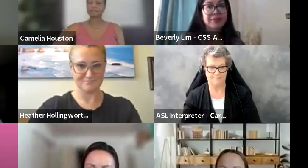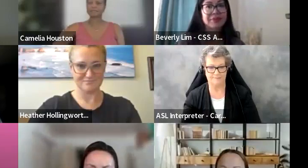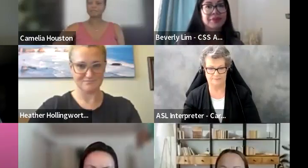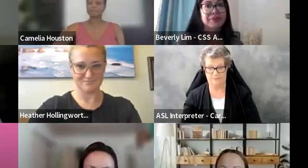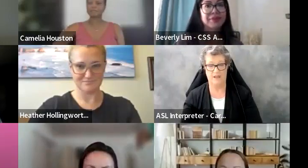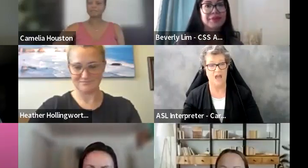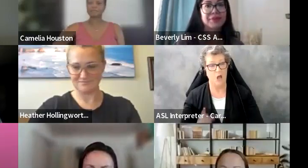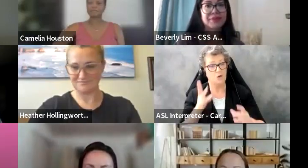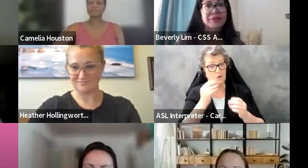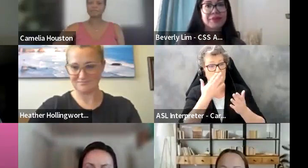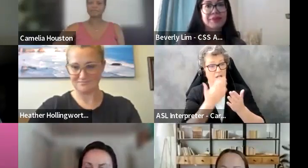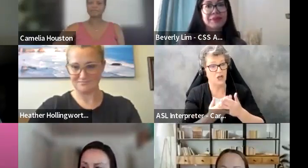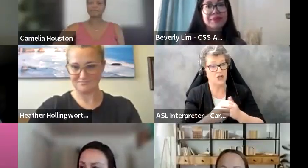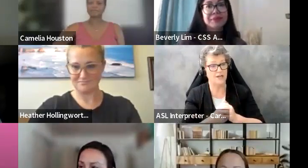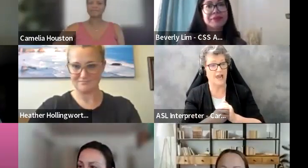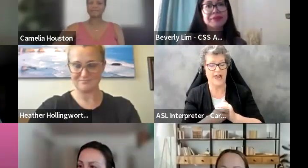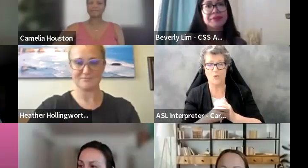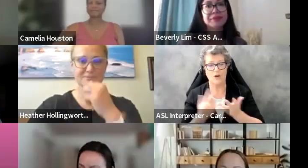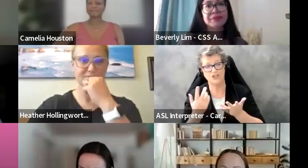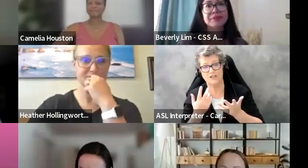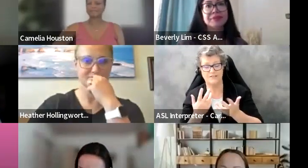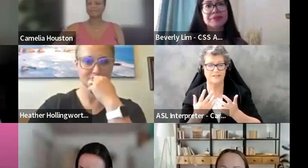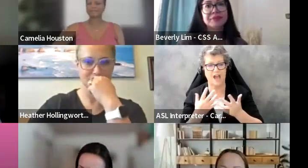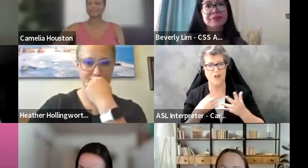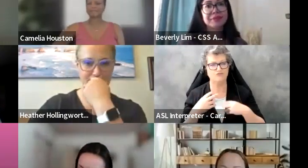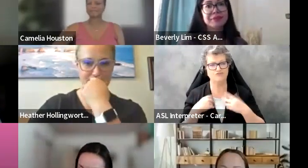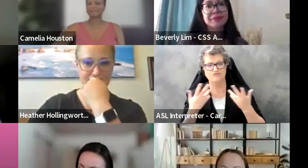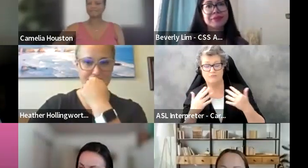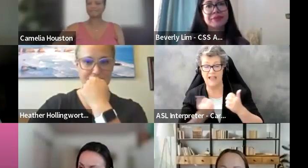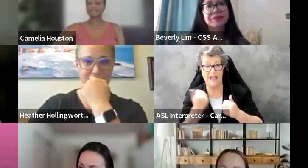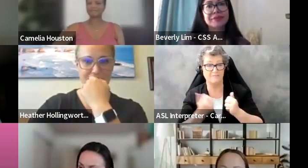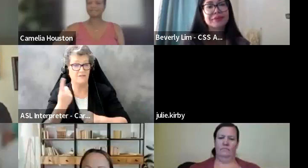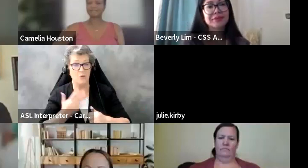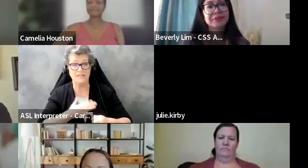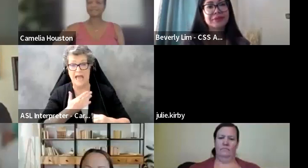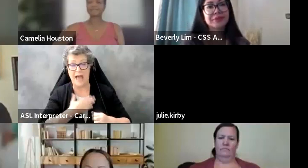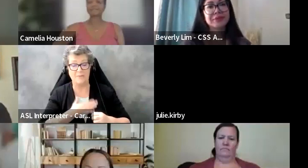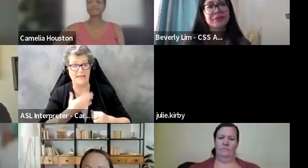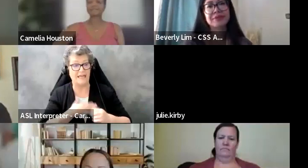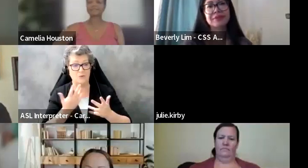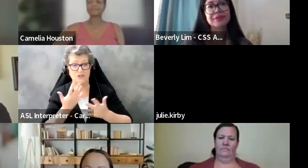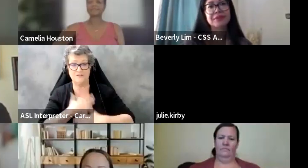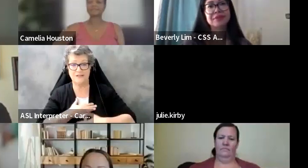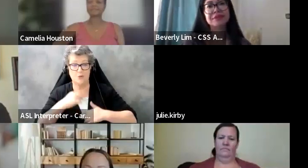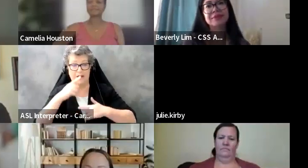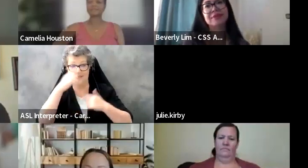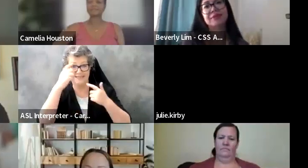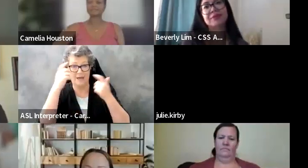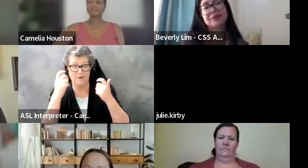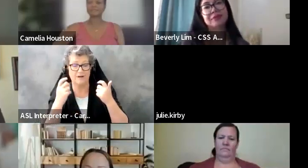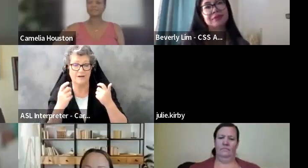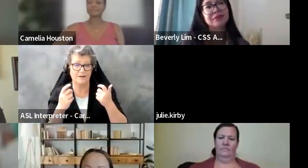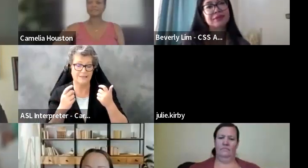Doing pretty good, rolling with the punches, but other than that, you know, everyone's happy and enjoying the summer. Okay. Of course, you know, with emphasis